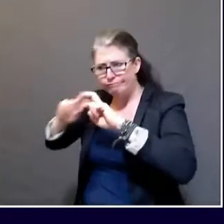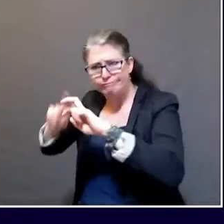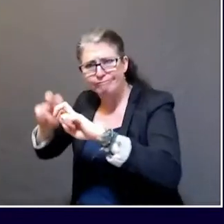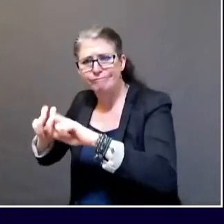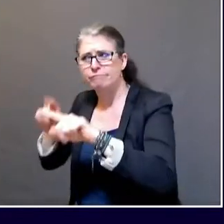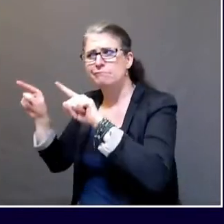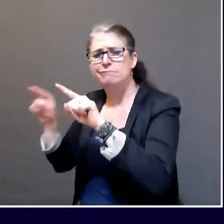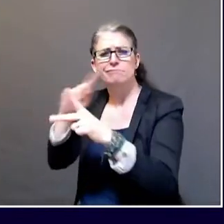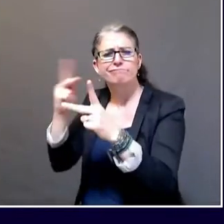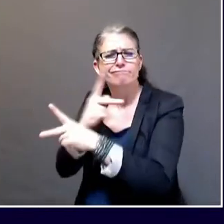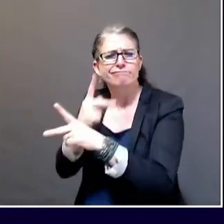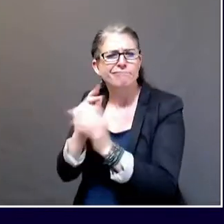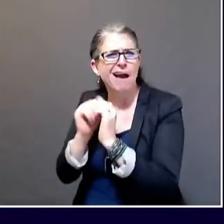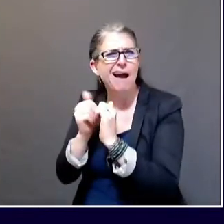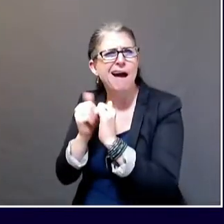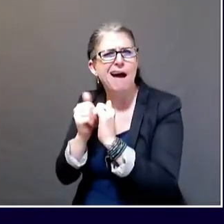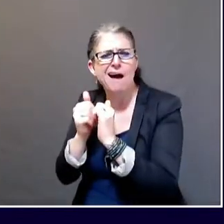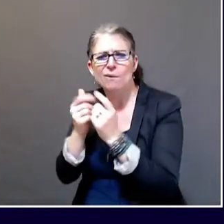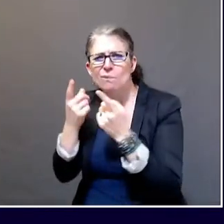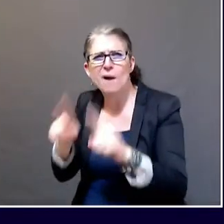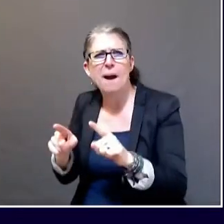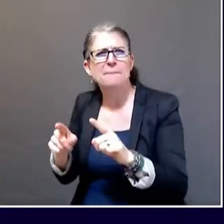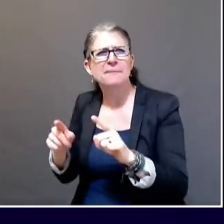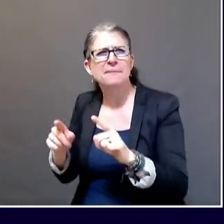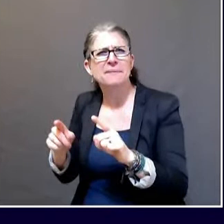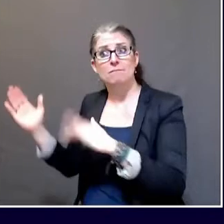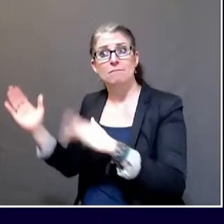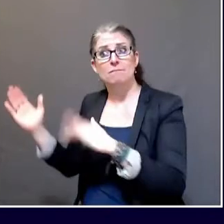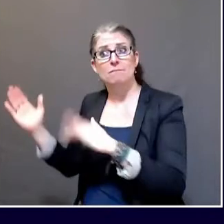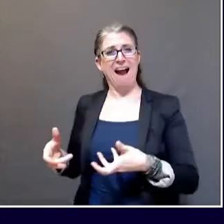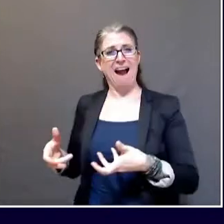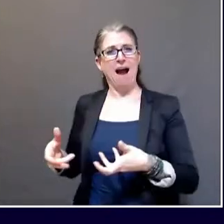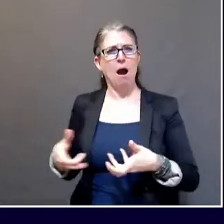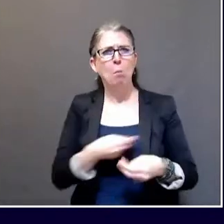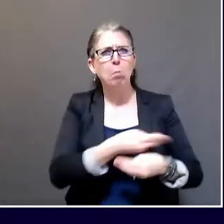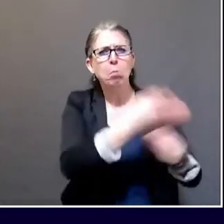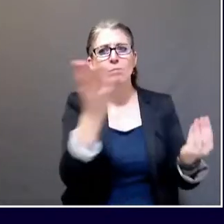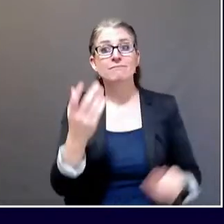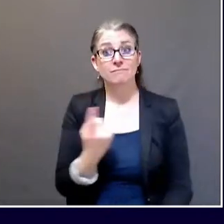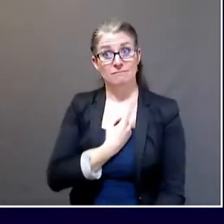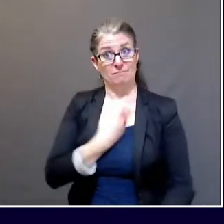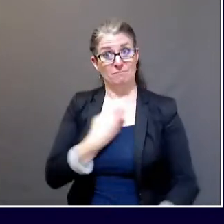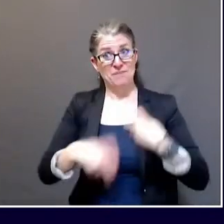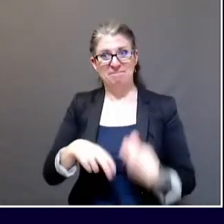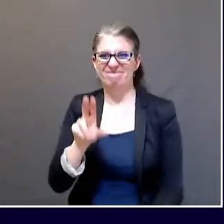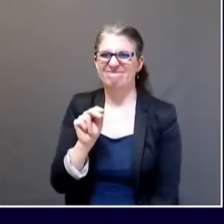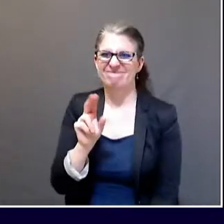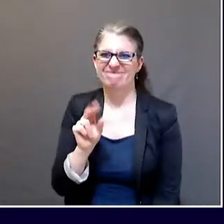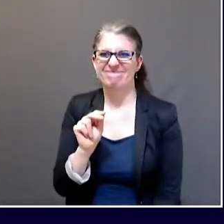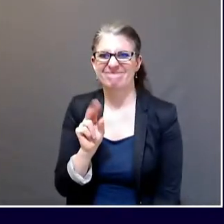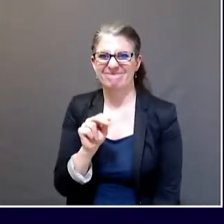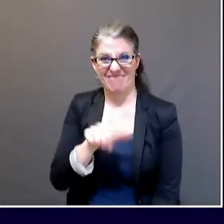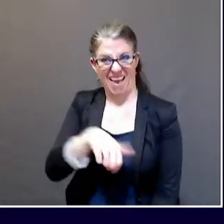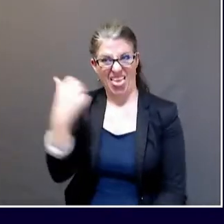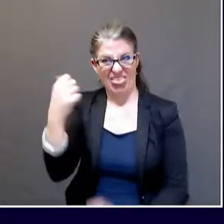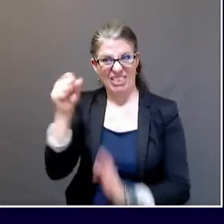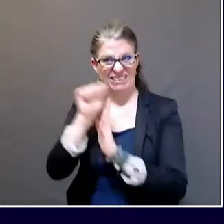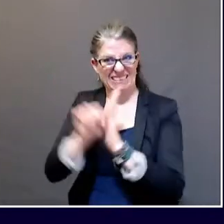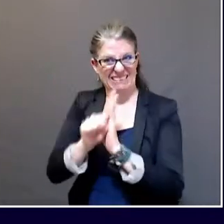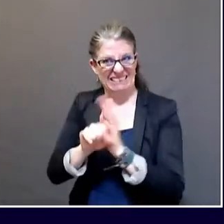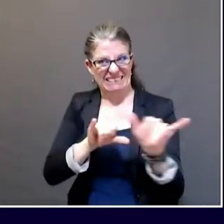that Maine was not the only state to have received shipments of Moderna vaccine where there were these exceedances of